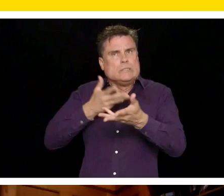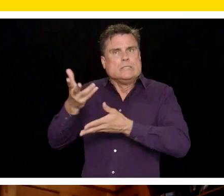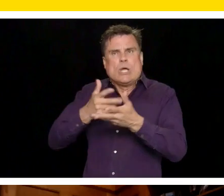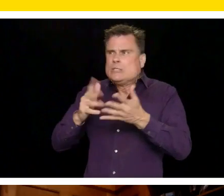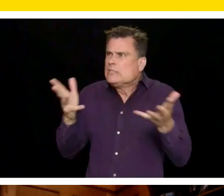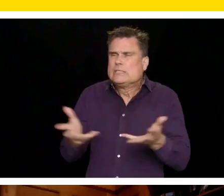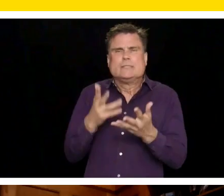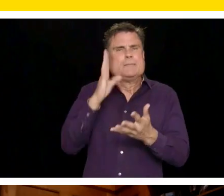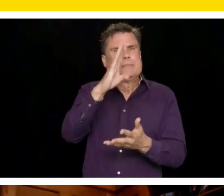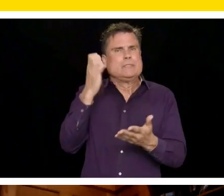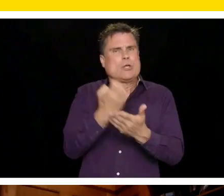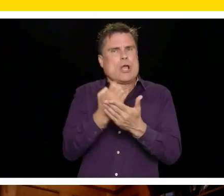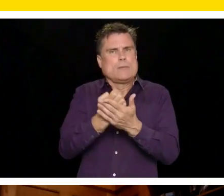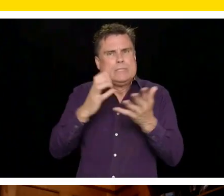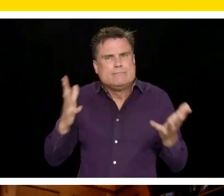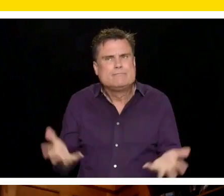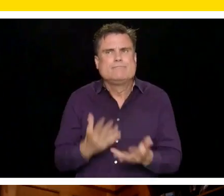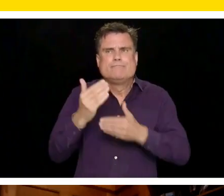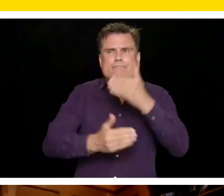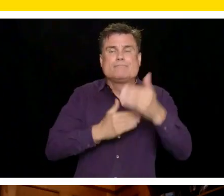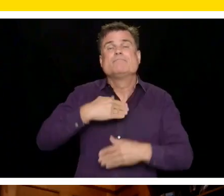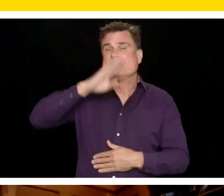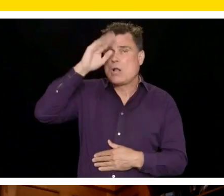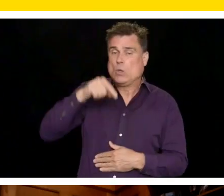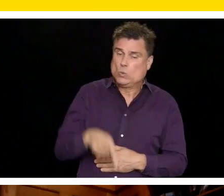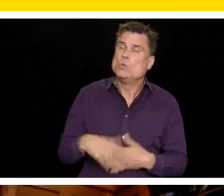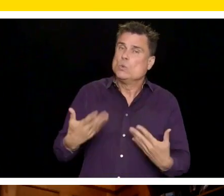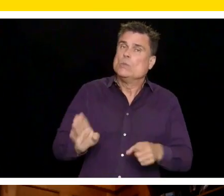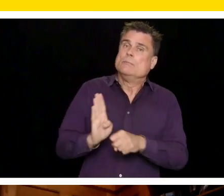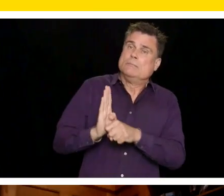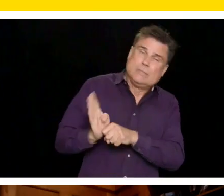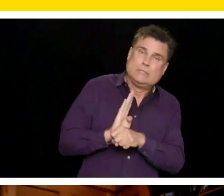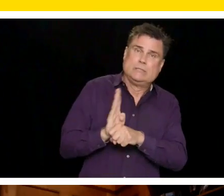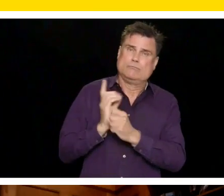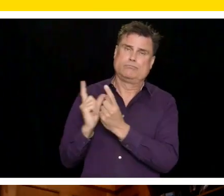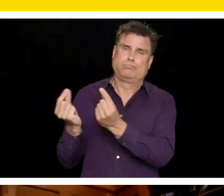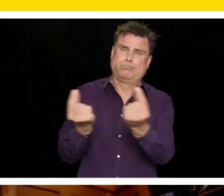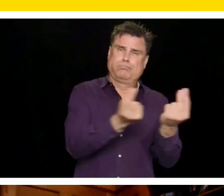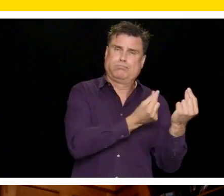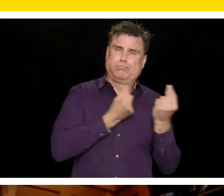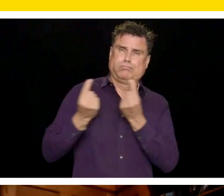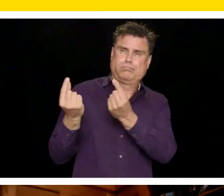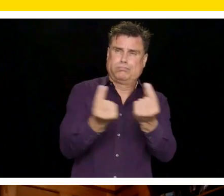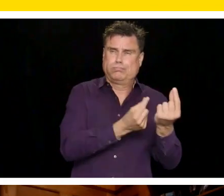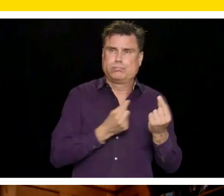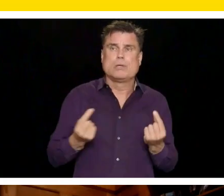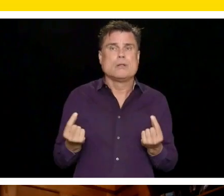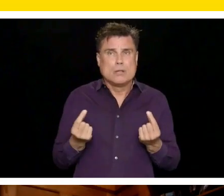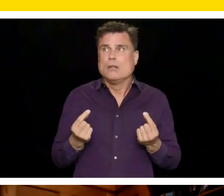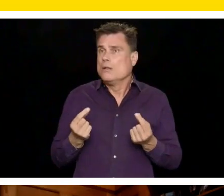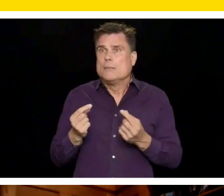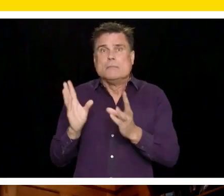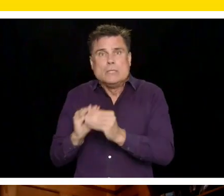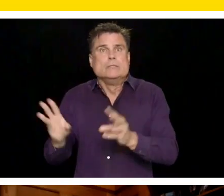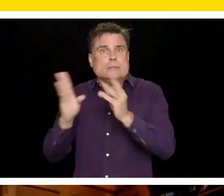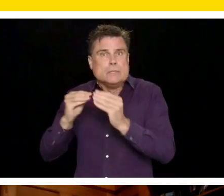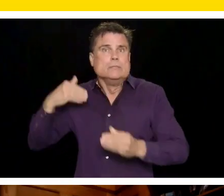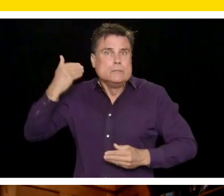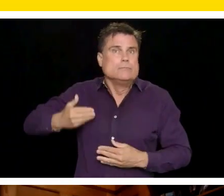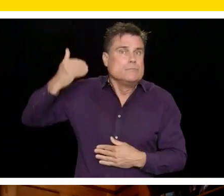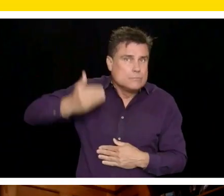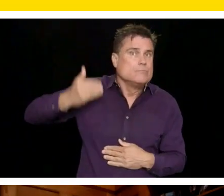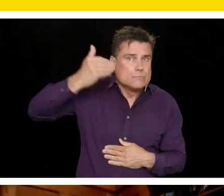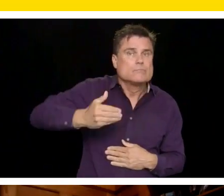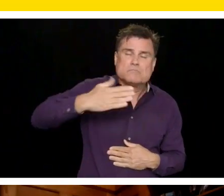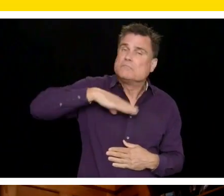busy talking with everyone, because we want to make sure we get this right and we leave no one behind. So now I'm going to turn it over